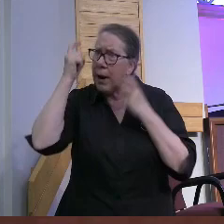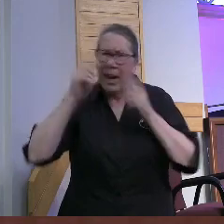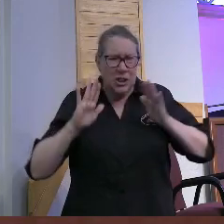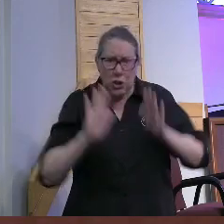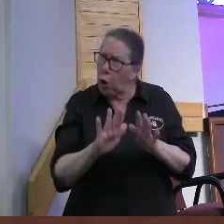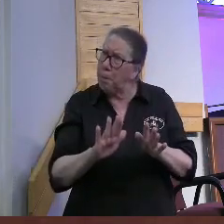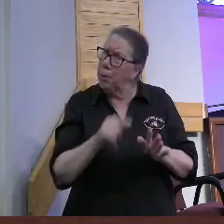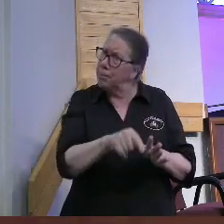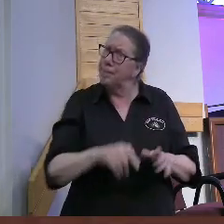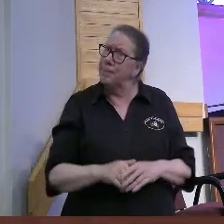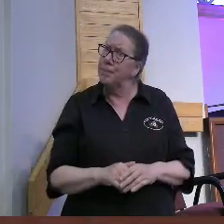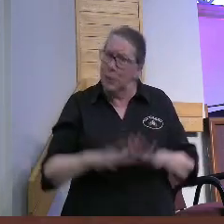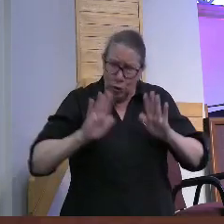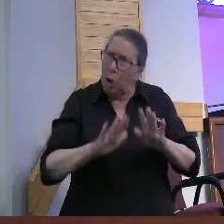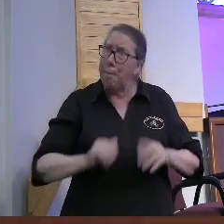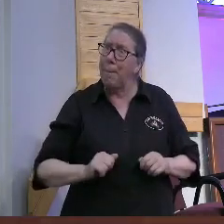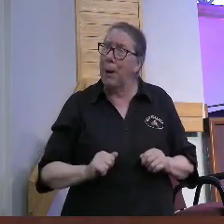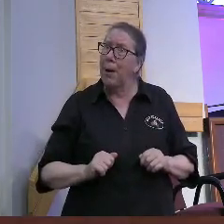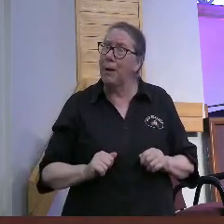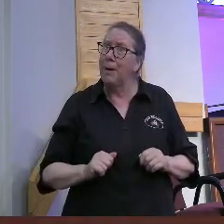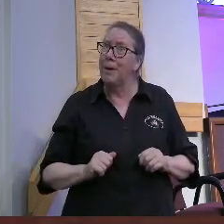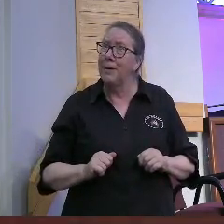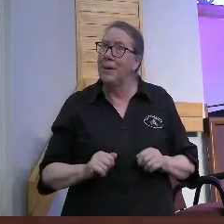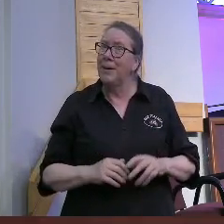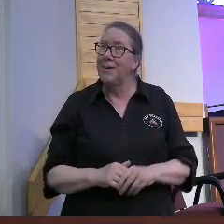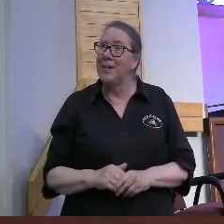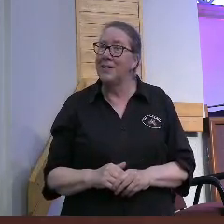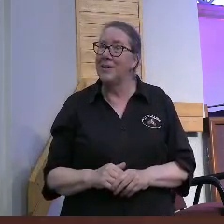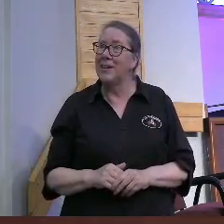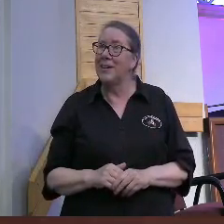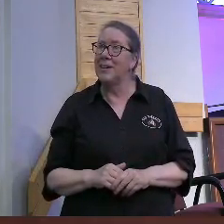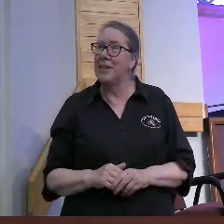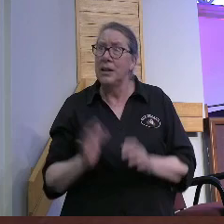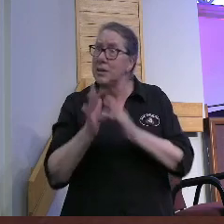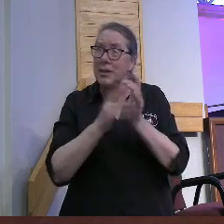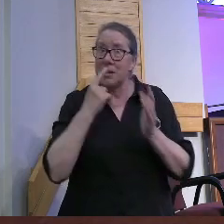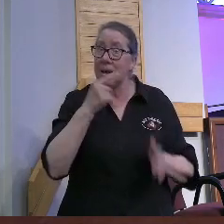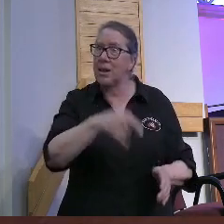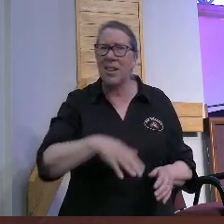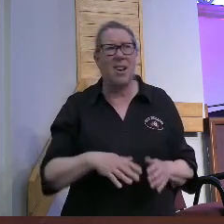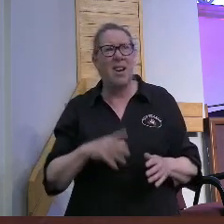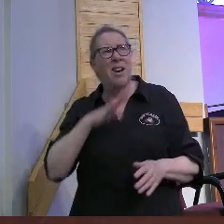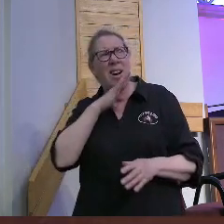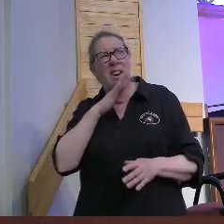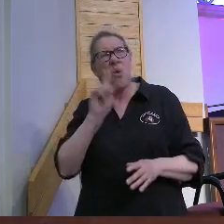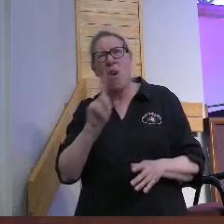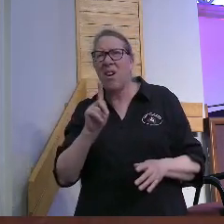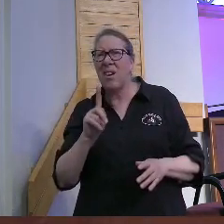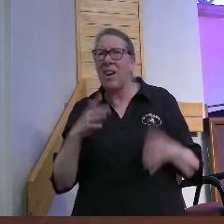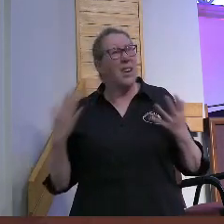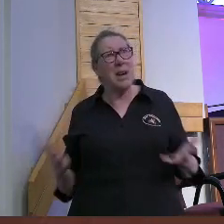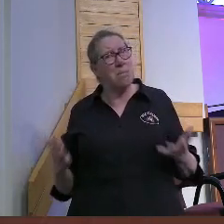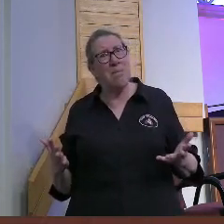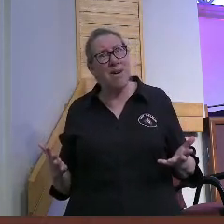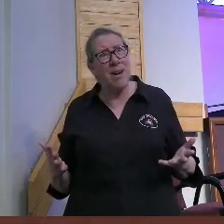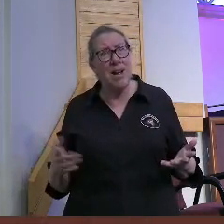it. Stop. Stop worrying. You say, what do you mean, Pastor? I mean, come on. I mean,